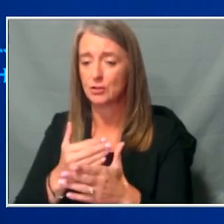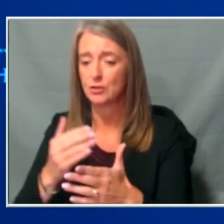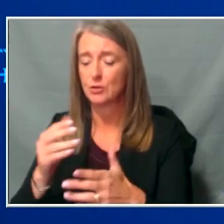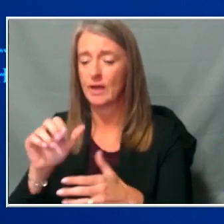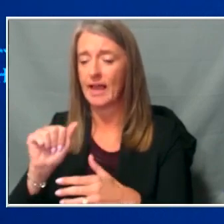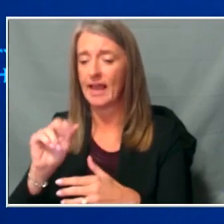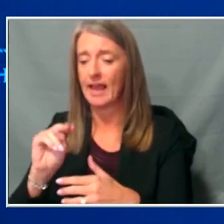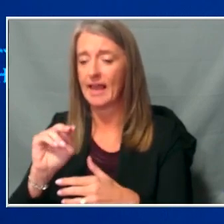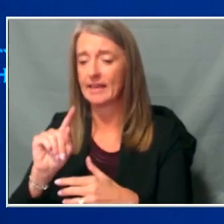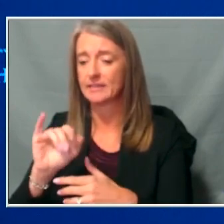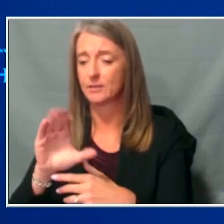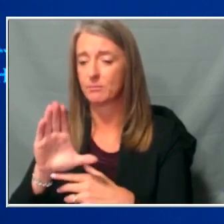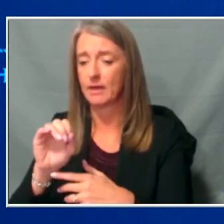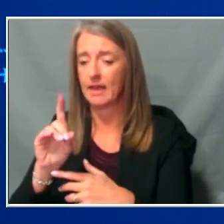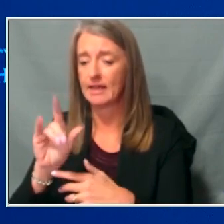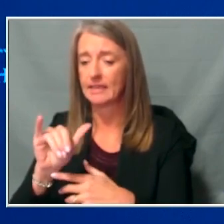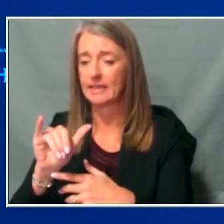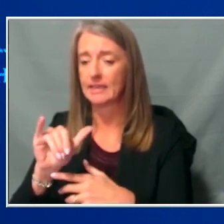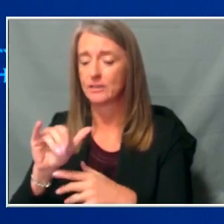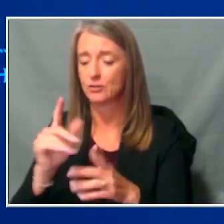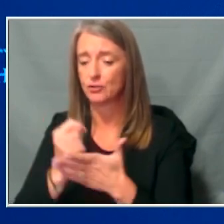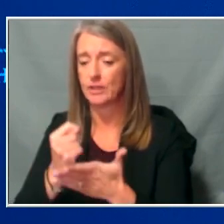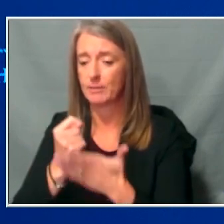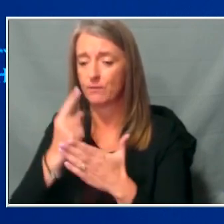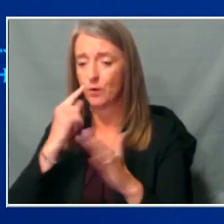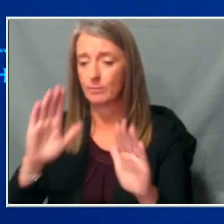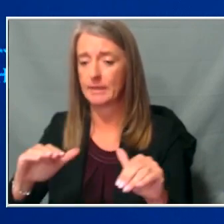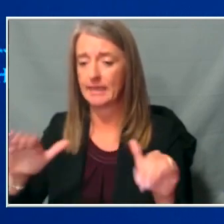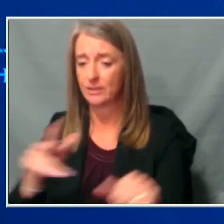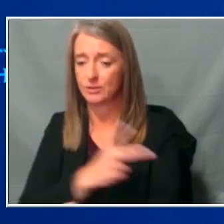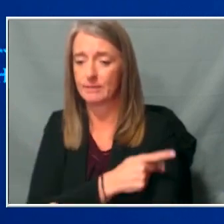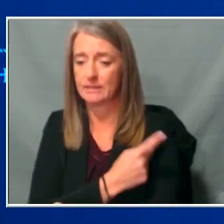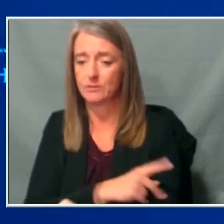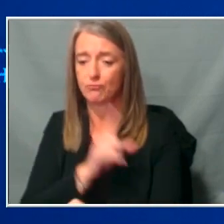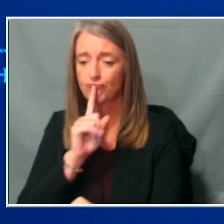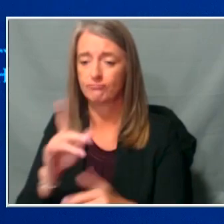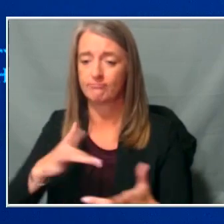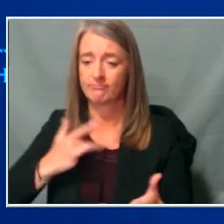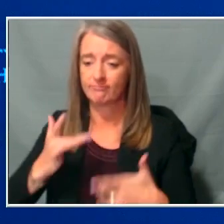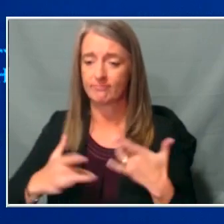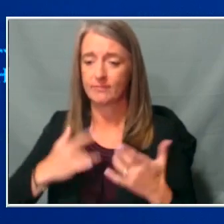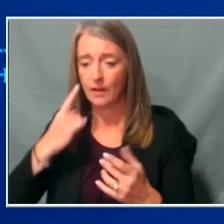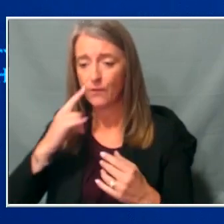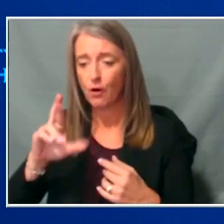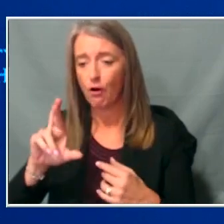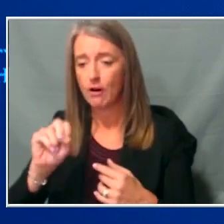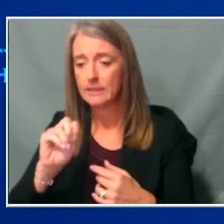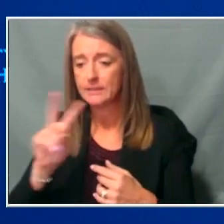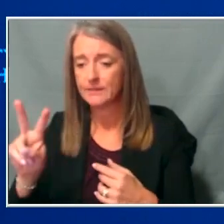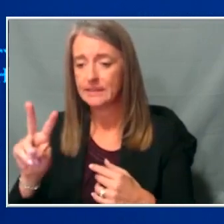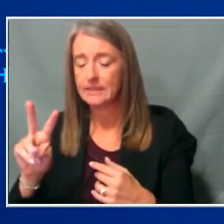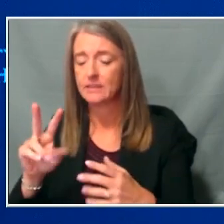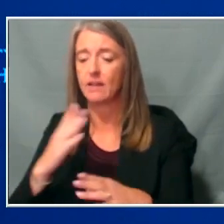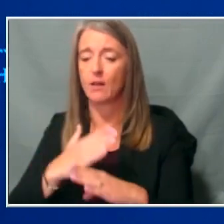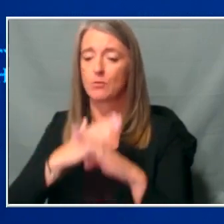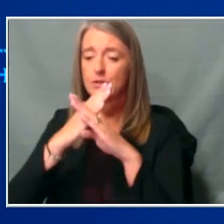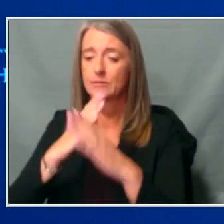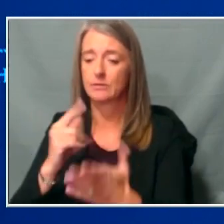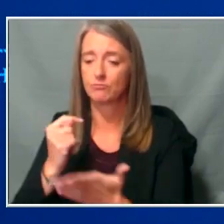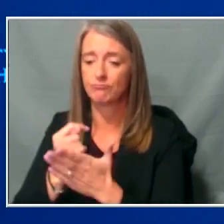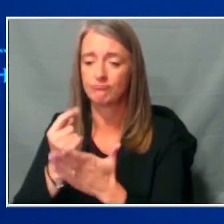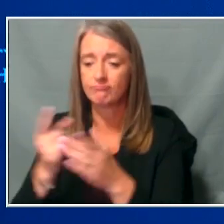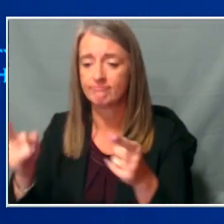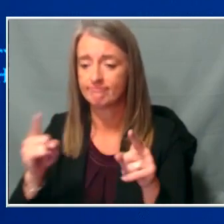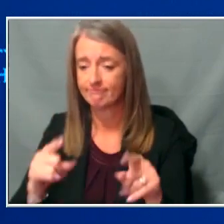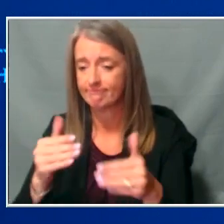treatment for pediatric patients as well. So it's really exciting as far as RSV goes. A lot of prevention and treatment coming